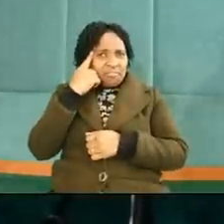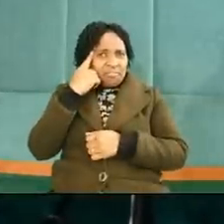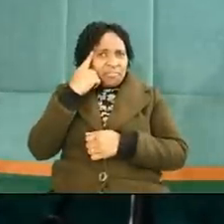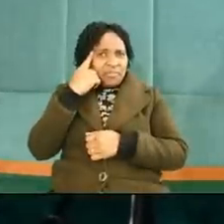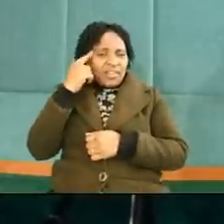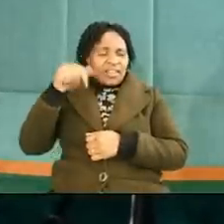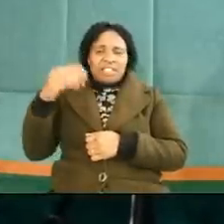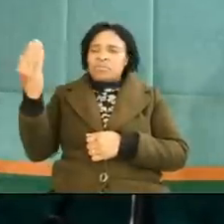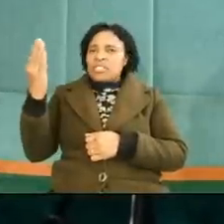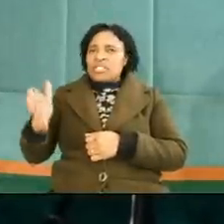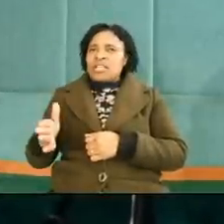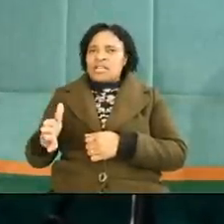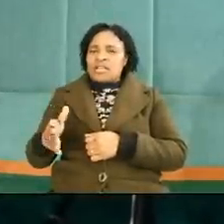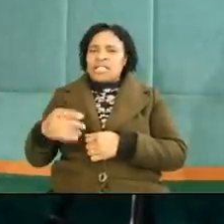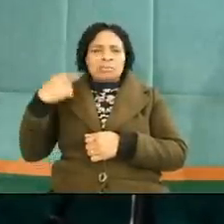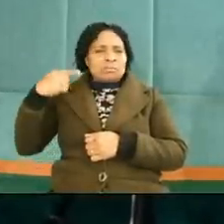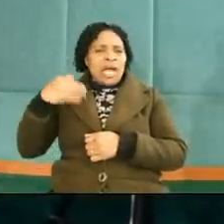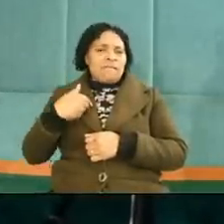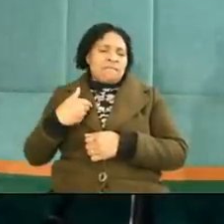If you think this preacher is crazy,